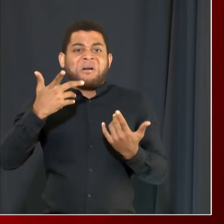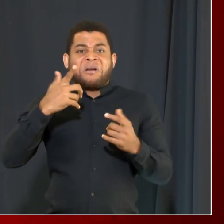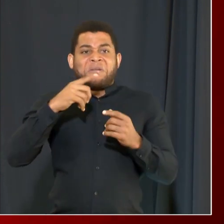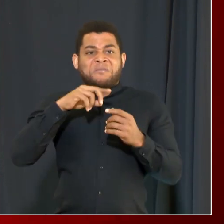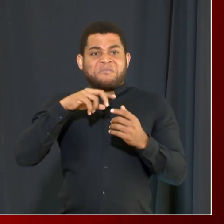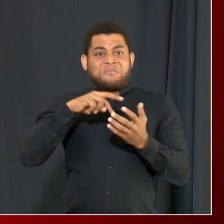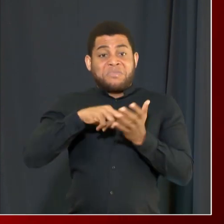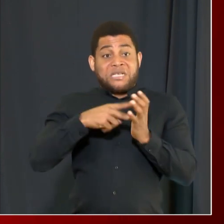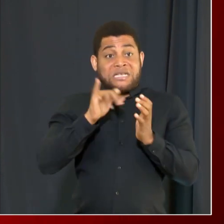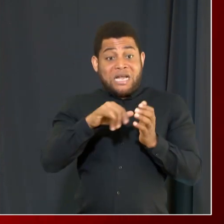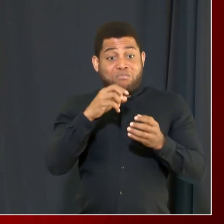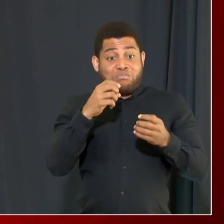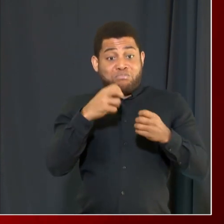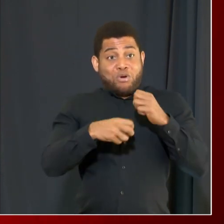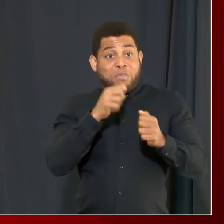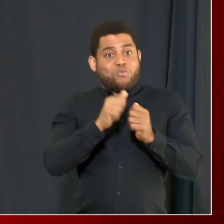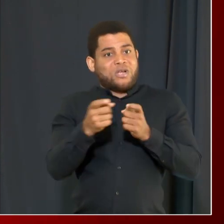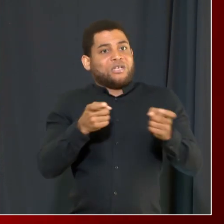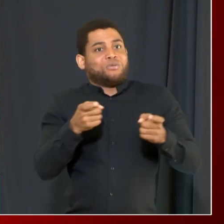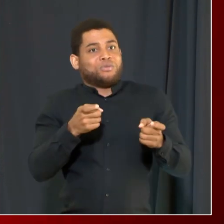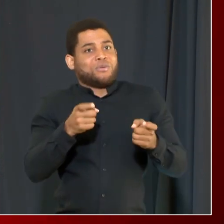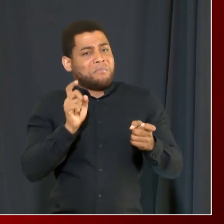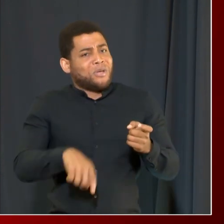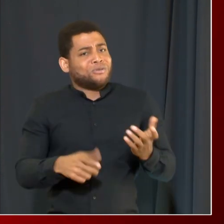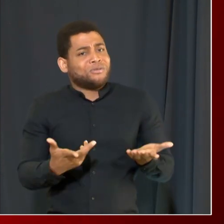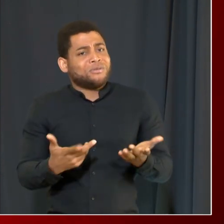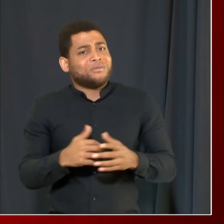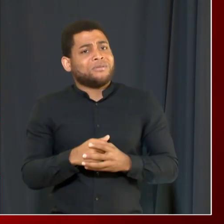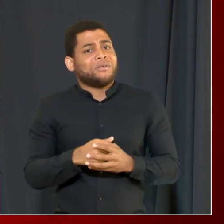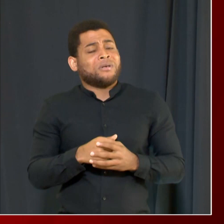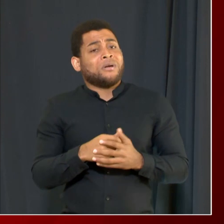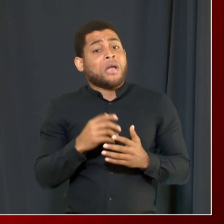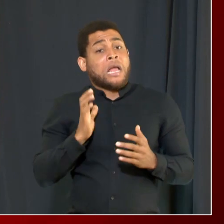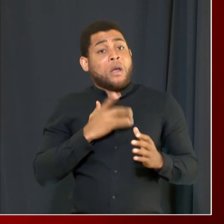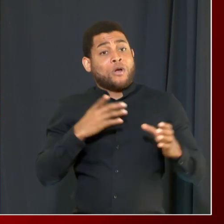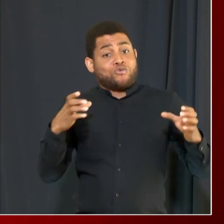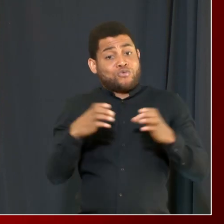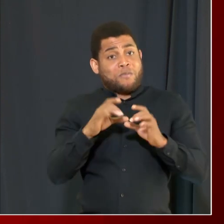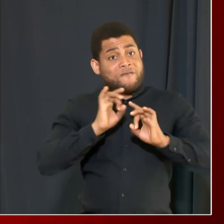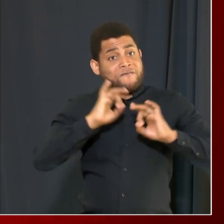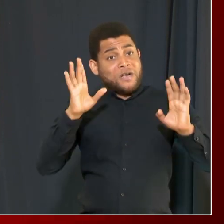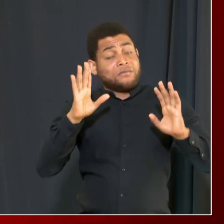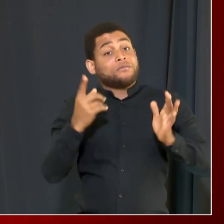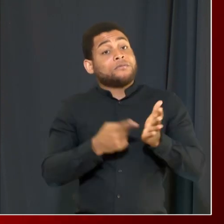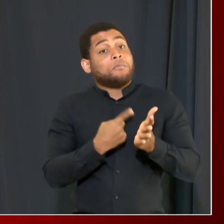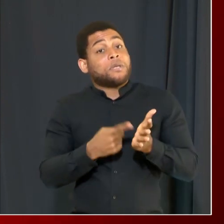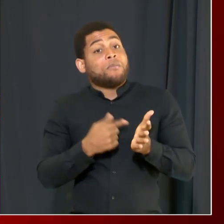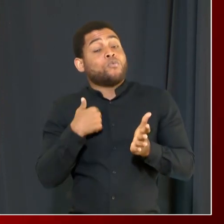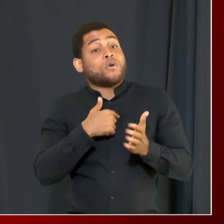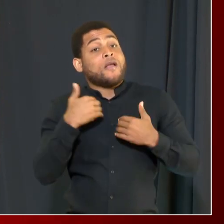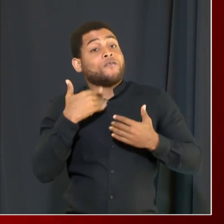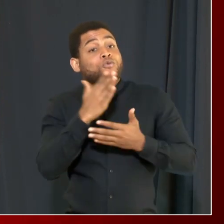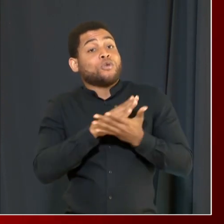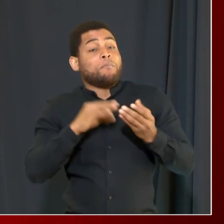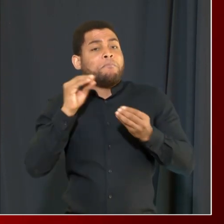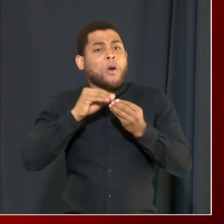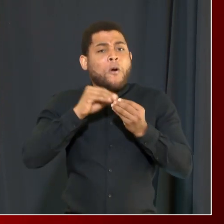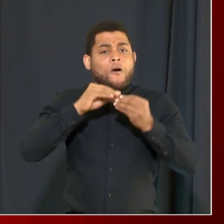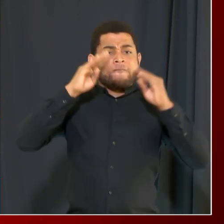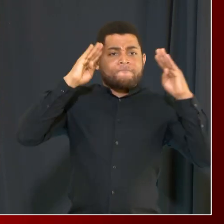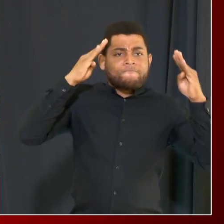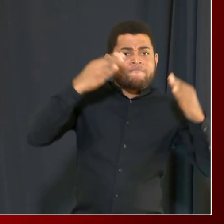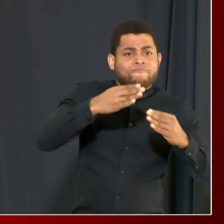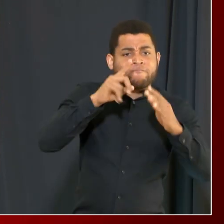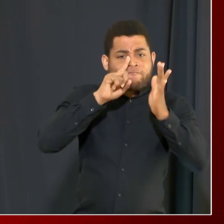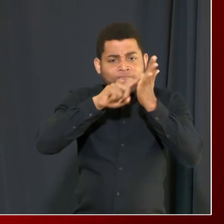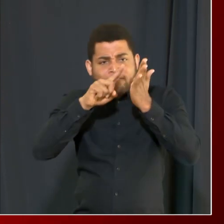get a handle on. Our crew violence continues, and we have concentrated efforts to conduct investigations, not only